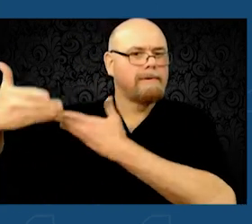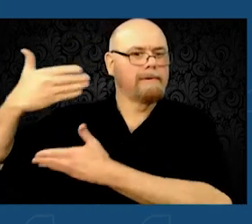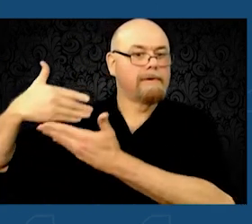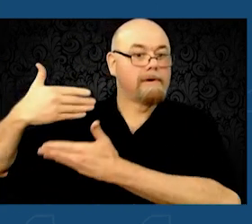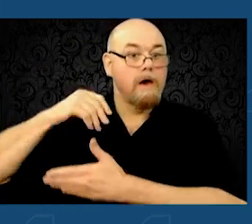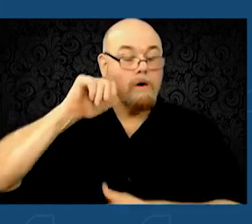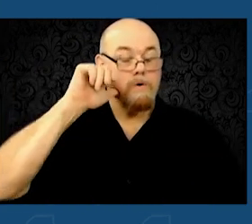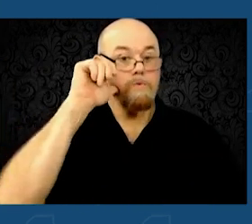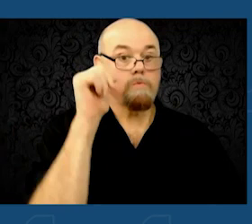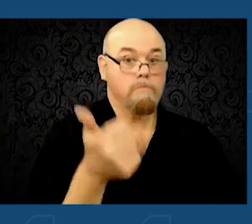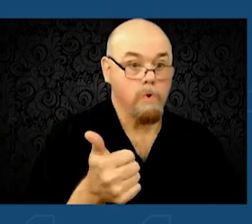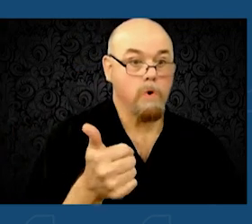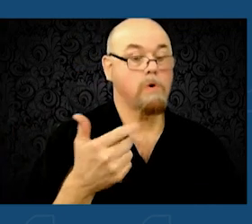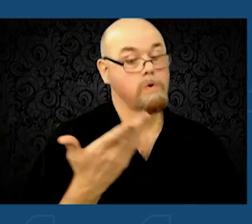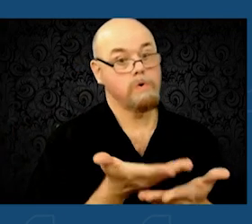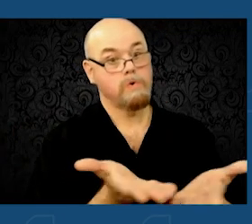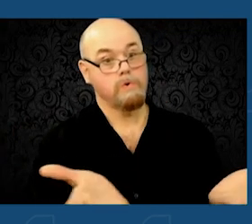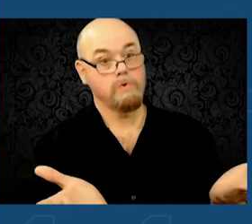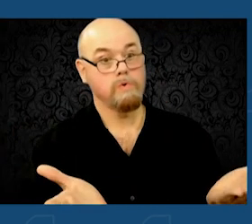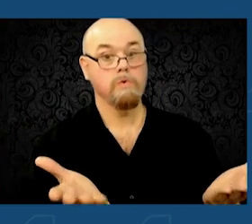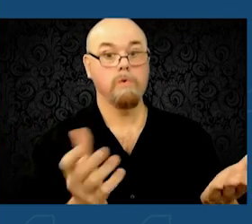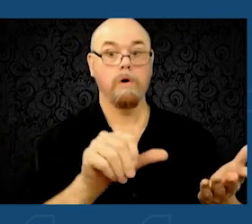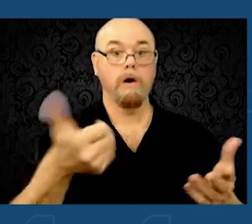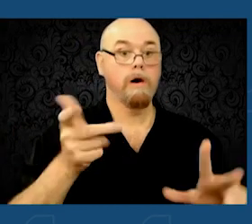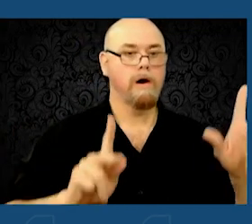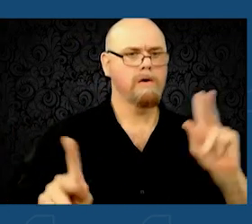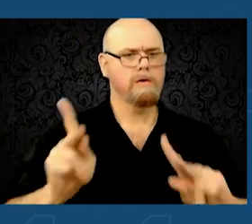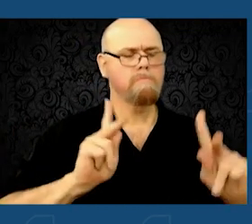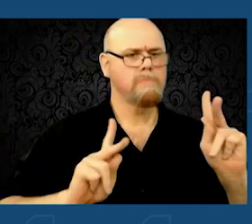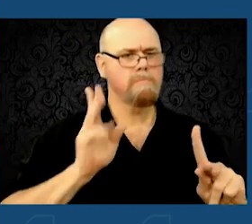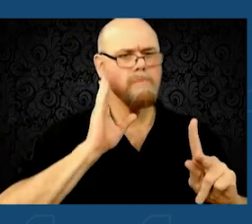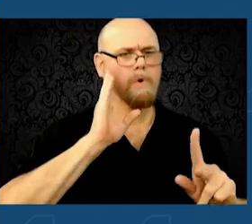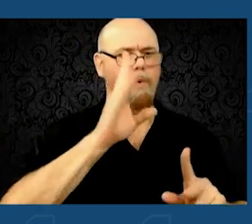in your age will stand on our shoulders.